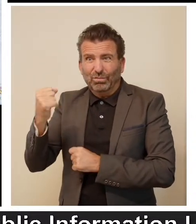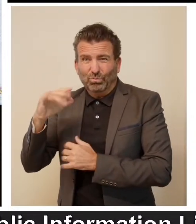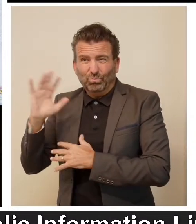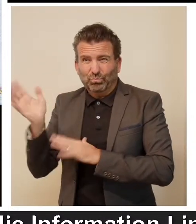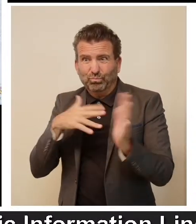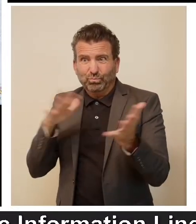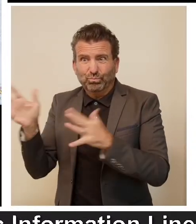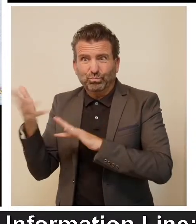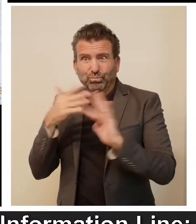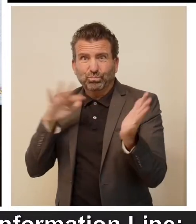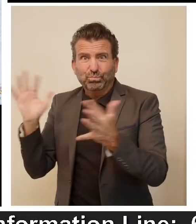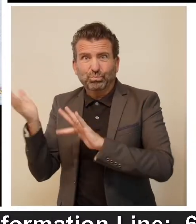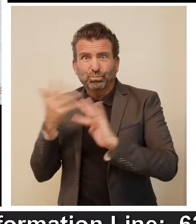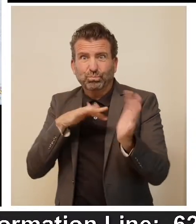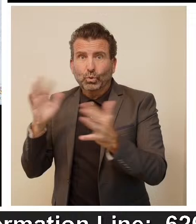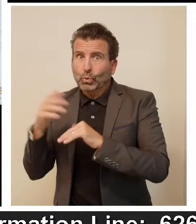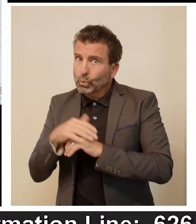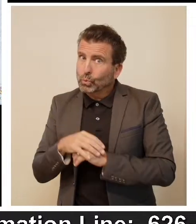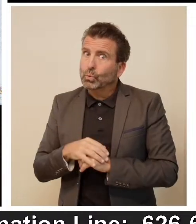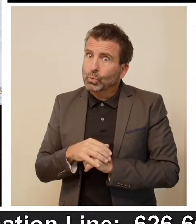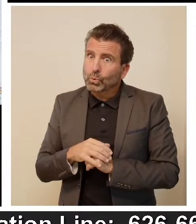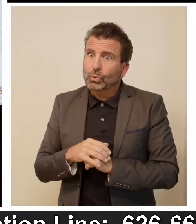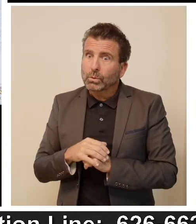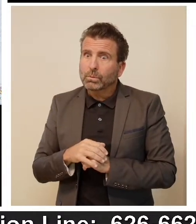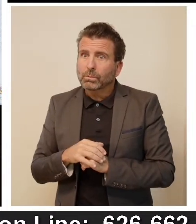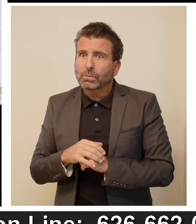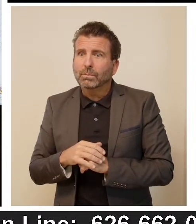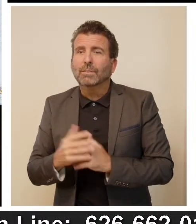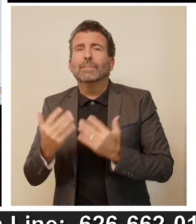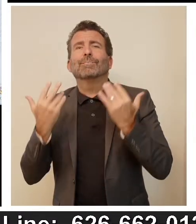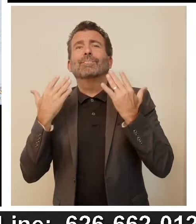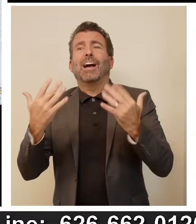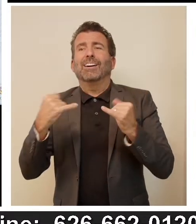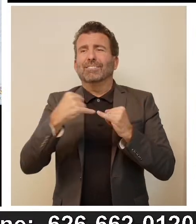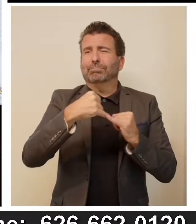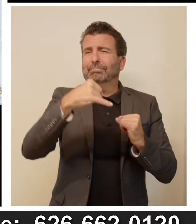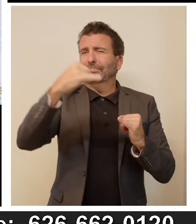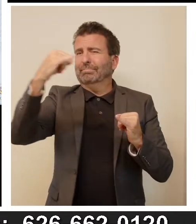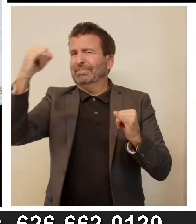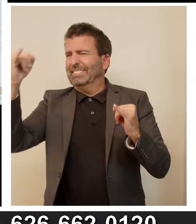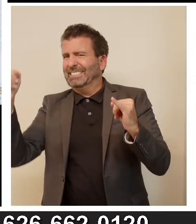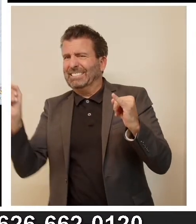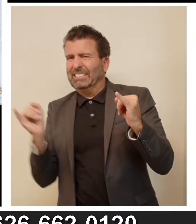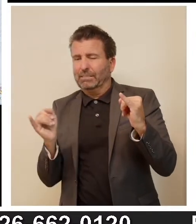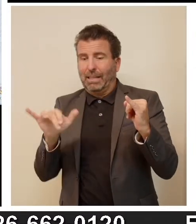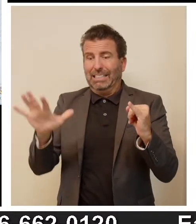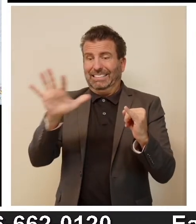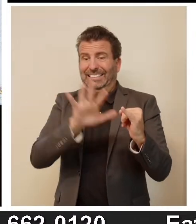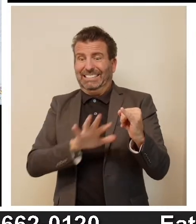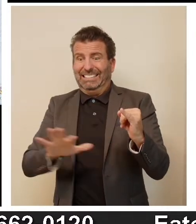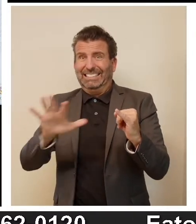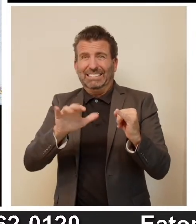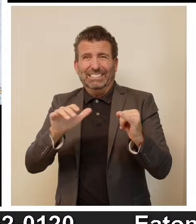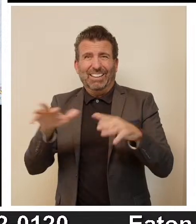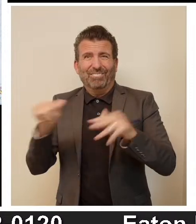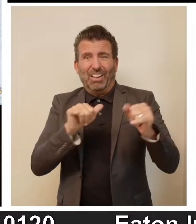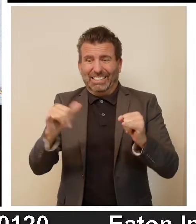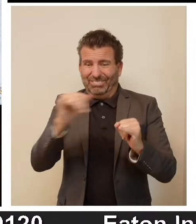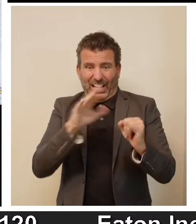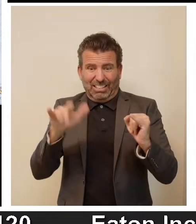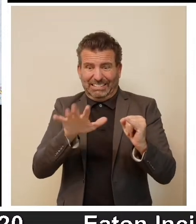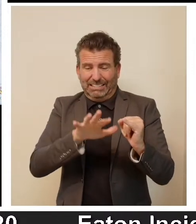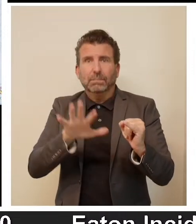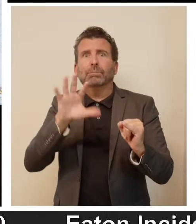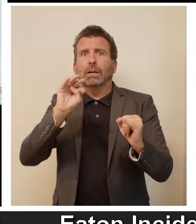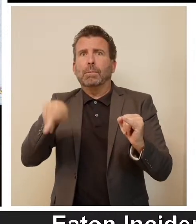fire perimeter itself, we've seen some wind gusts around 50 miles per hour or so. And at the lower elevations, we've seen some gusts of 20 to 30 miles an hour. And that's